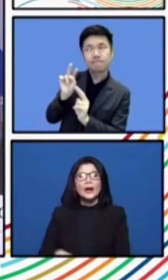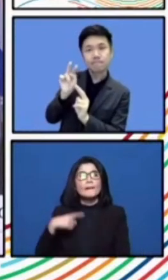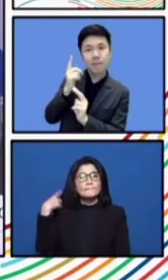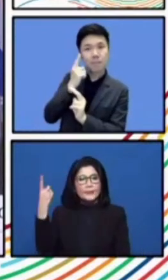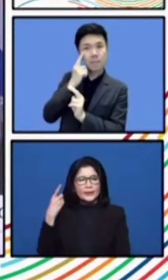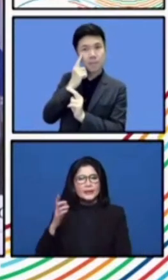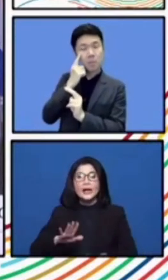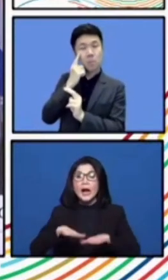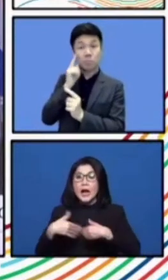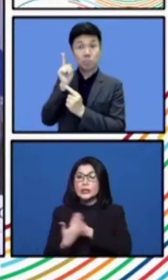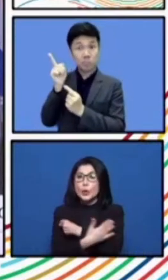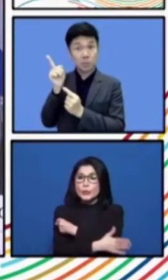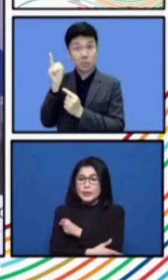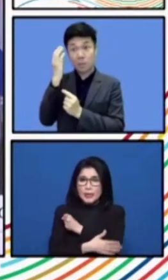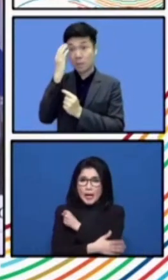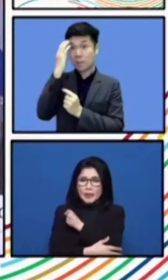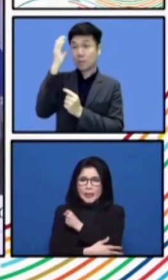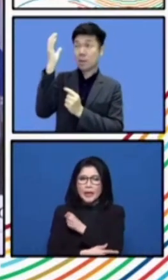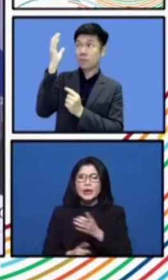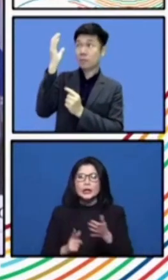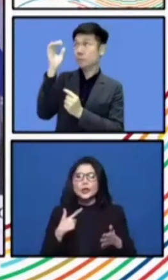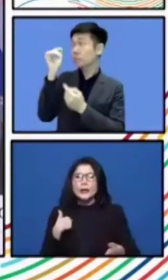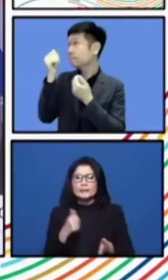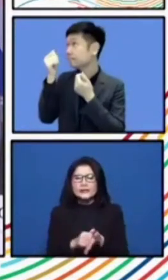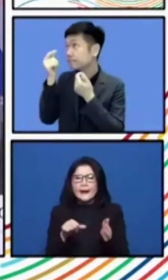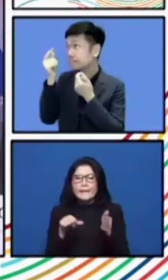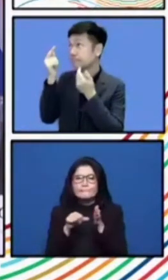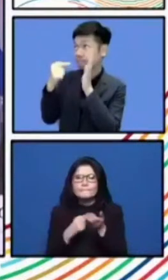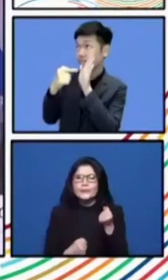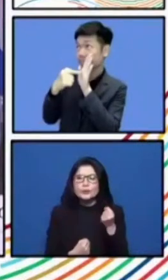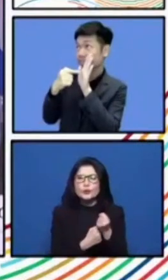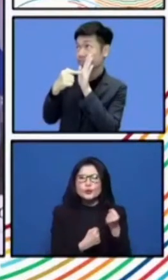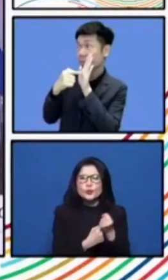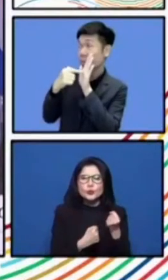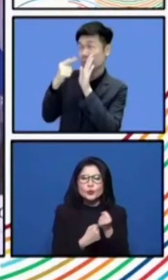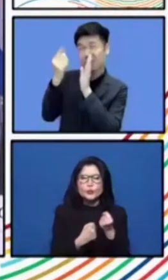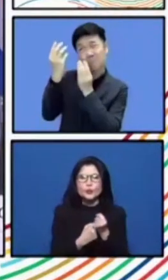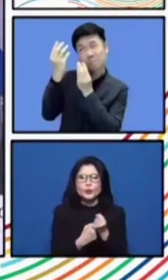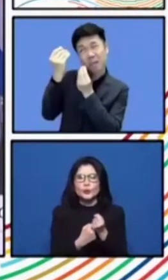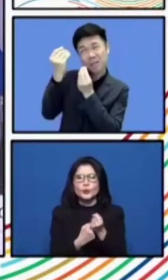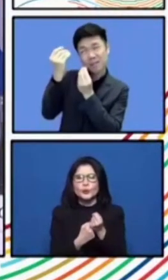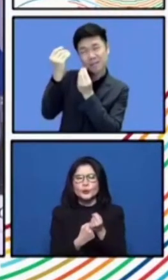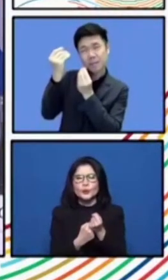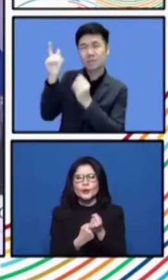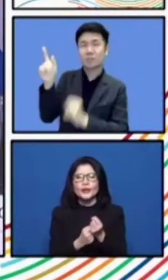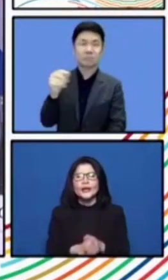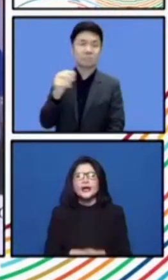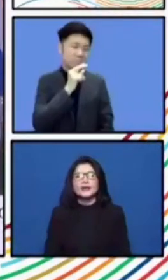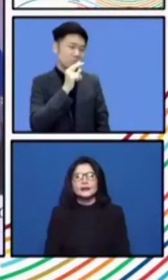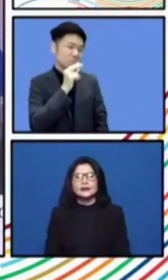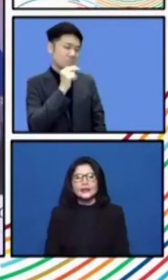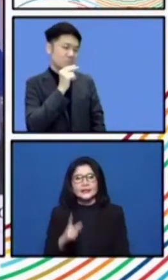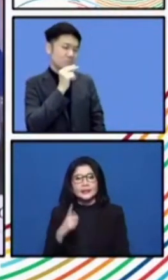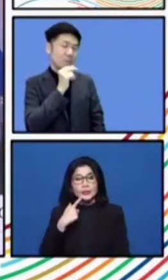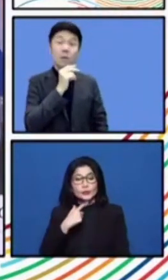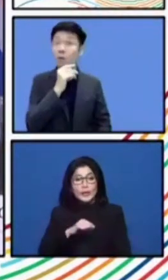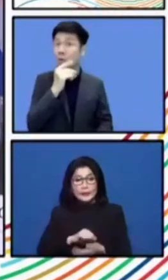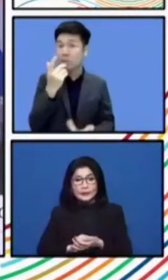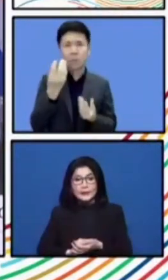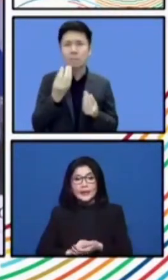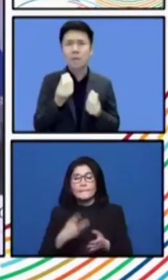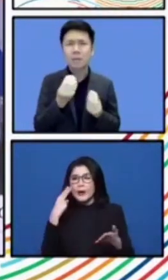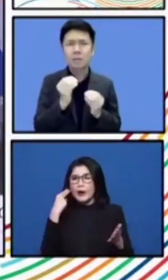uh can be supported to close the gap between rhetoric and reality and hold